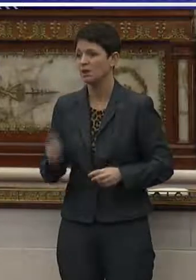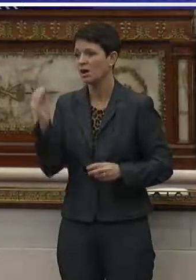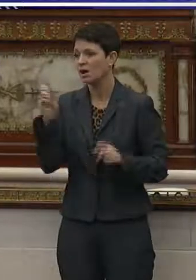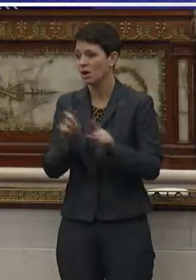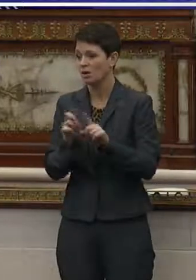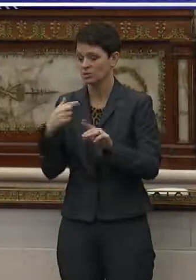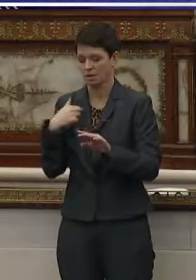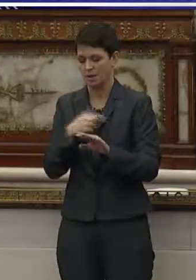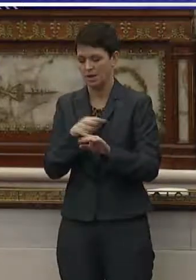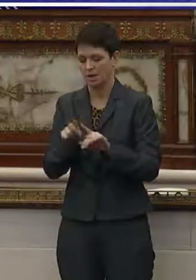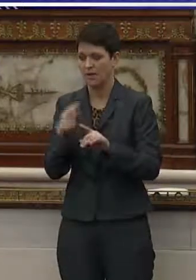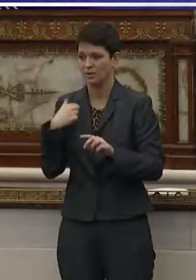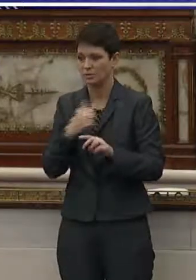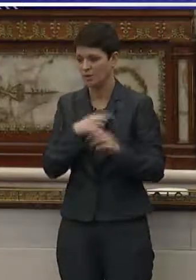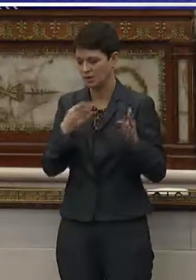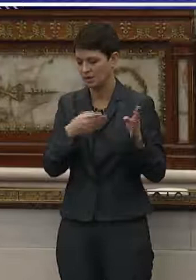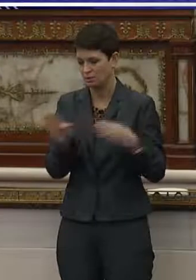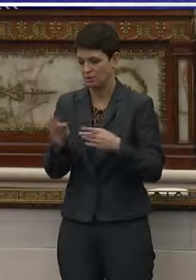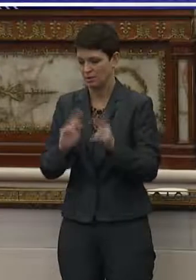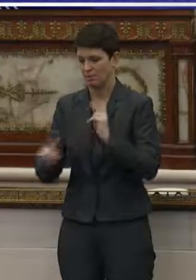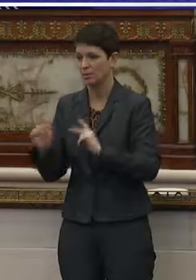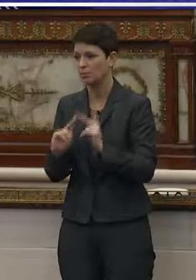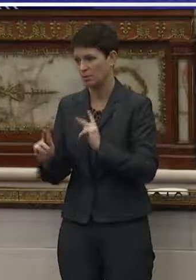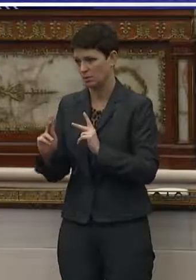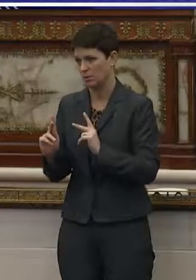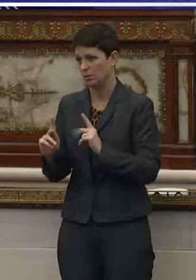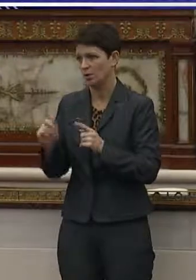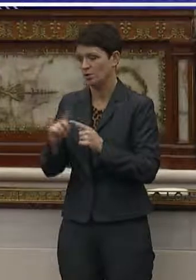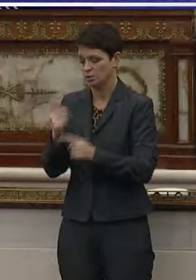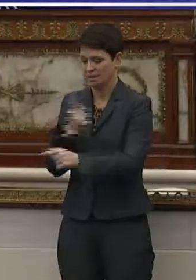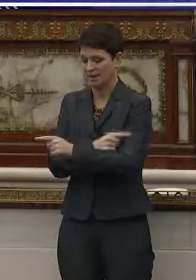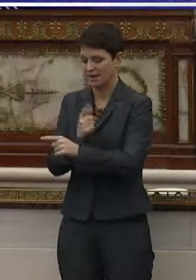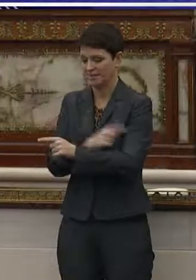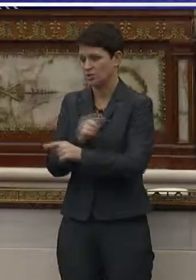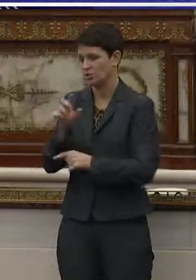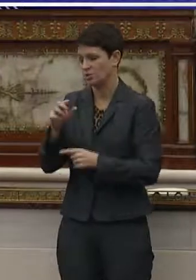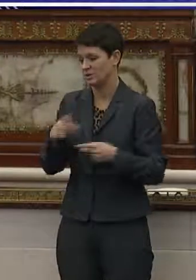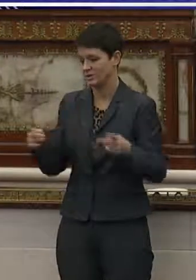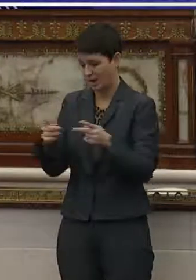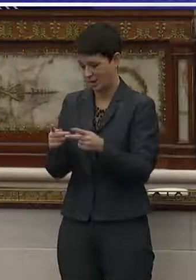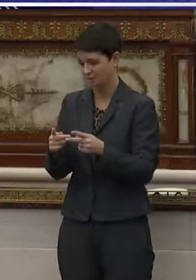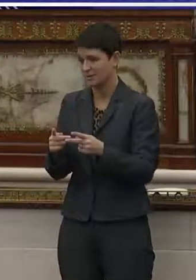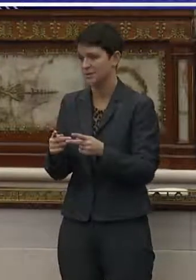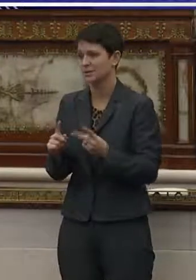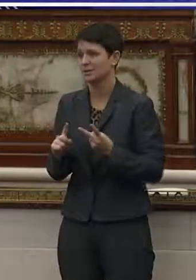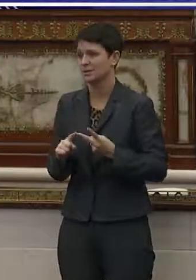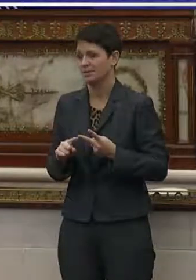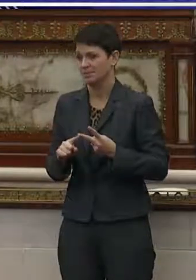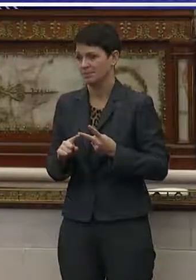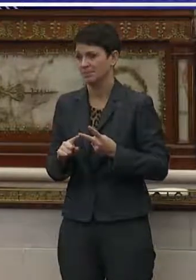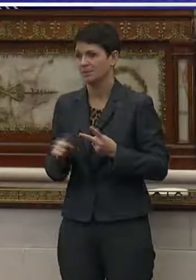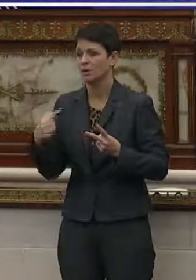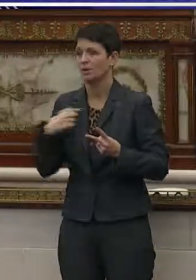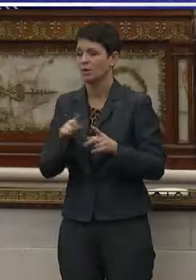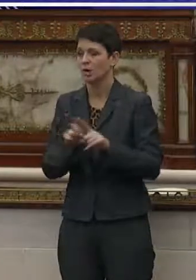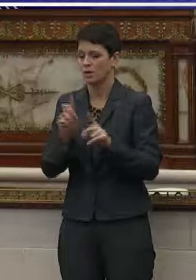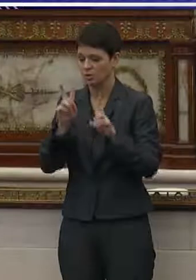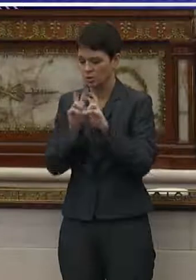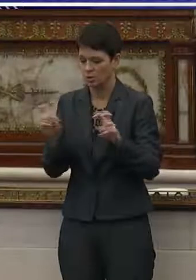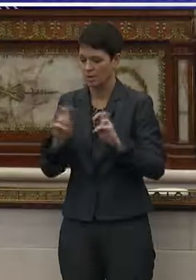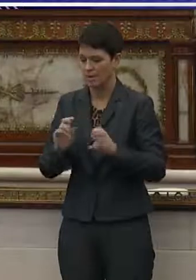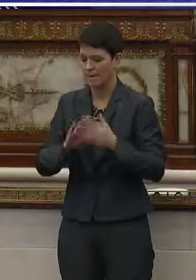As we direct people to vaccination sites, we're also looking at and